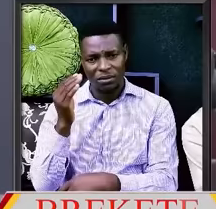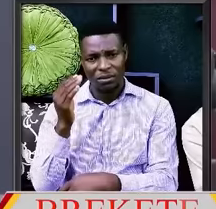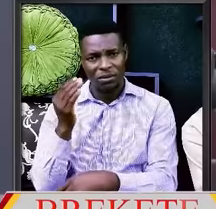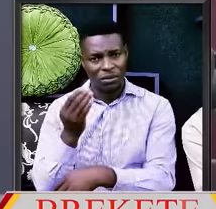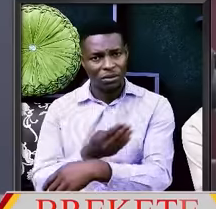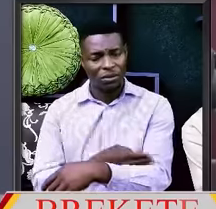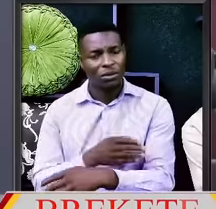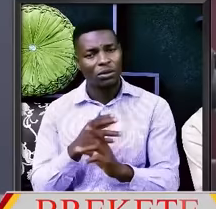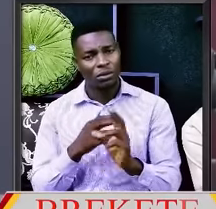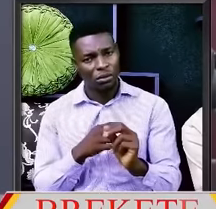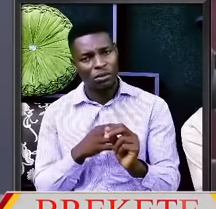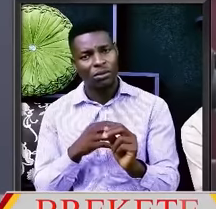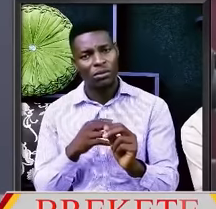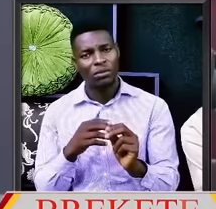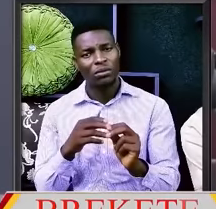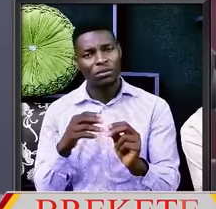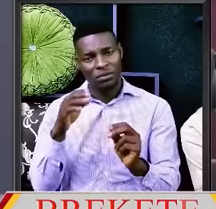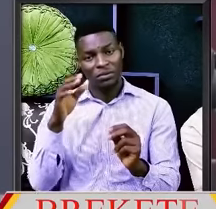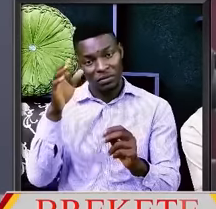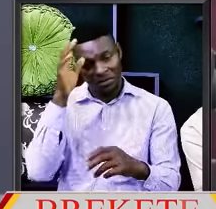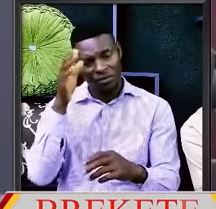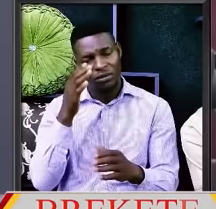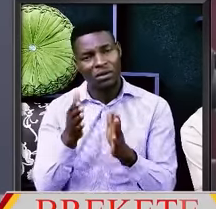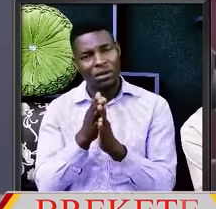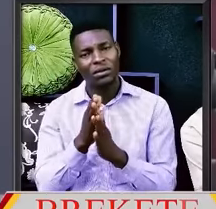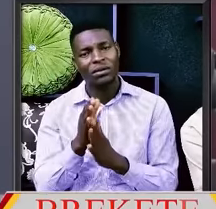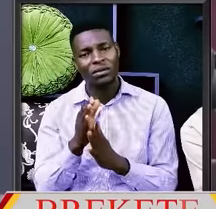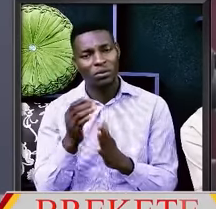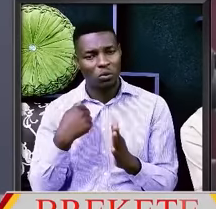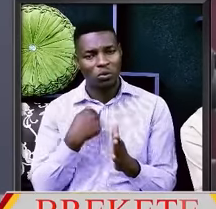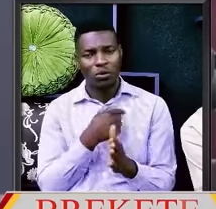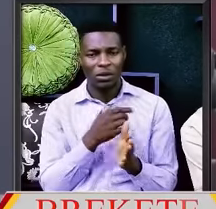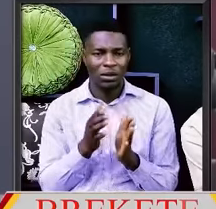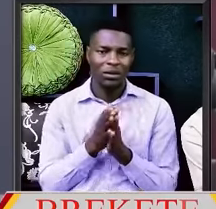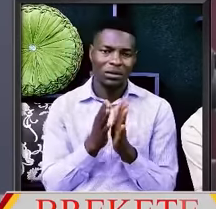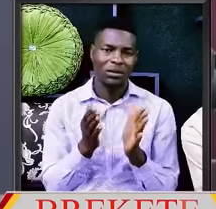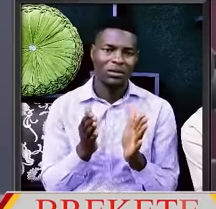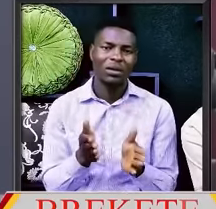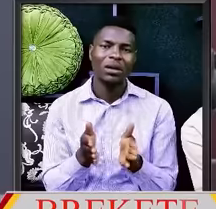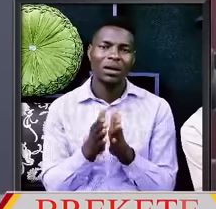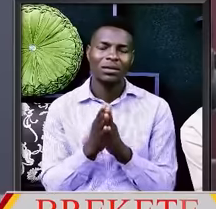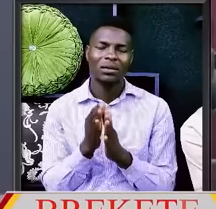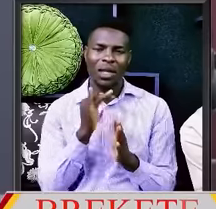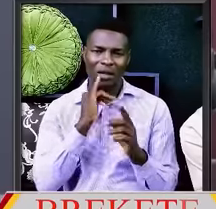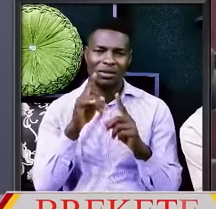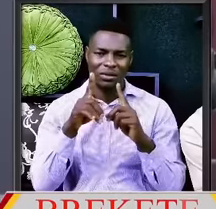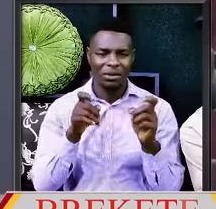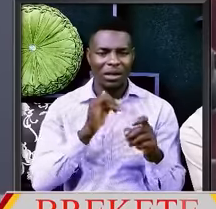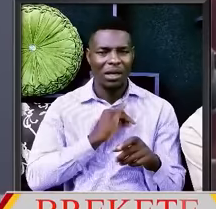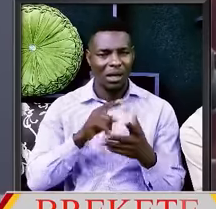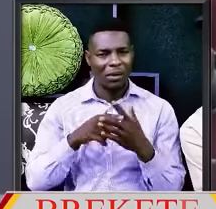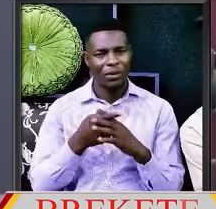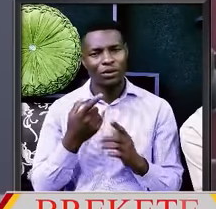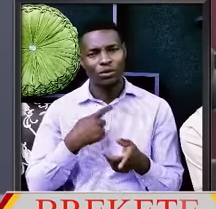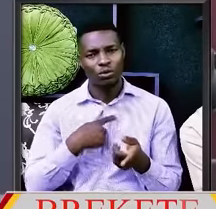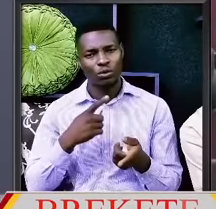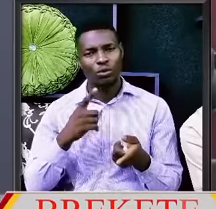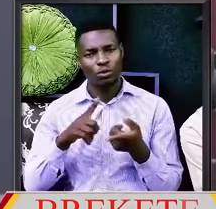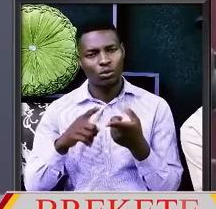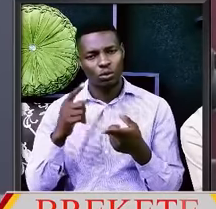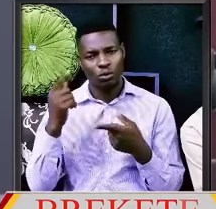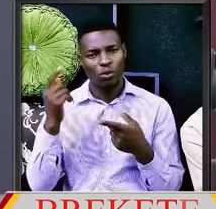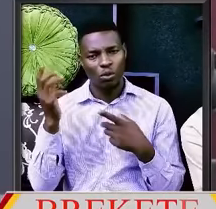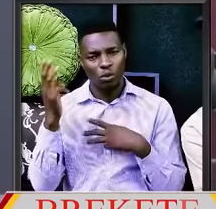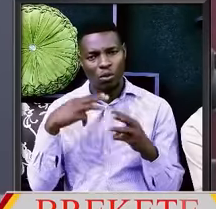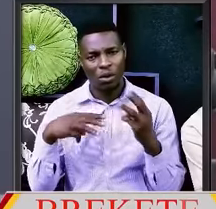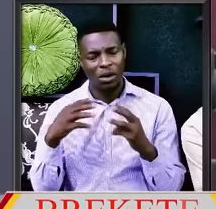asking. Then we, the general public, will say no. It's not sustainable. then I'm beginning to worry about my mental